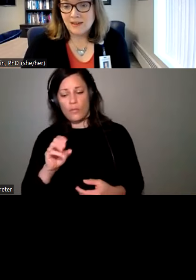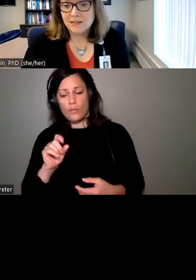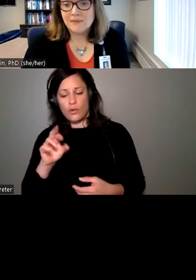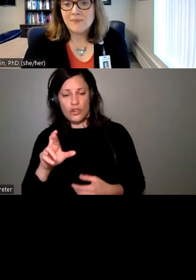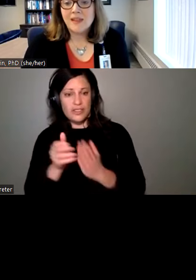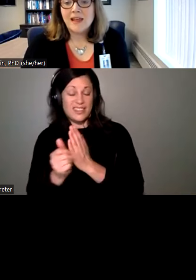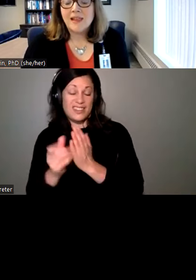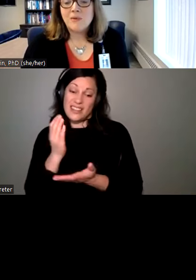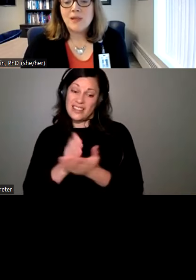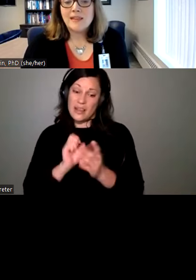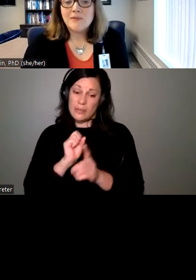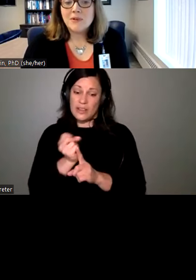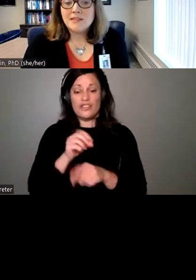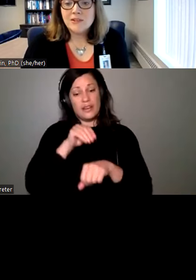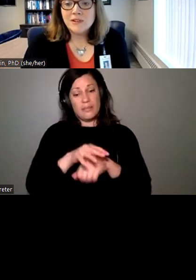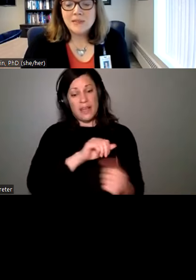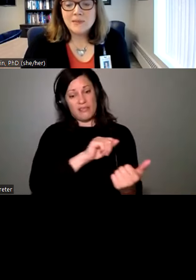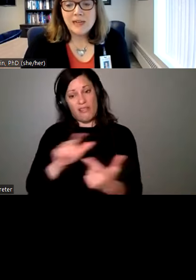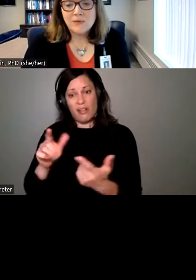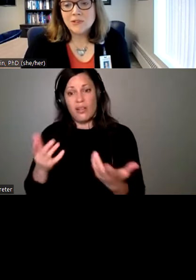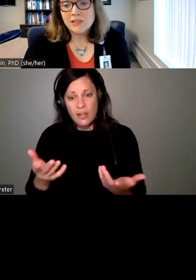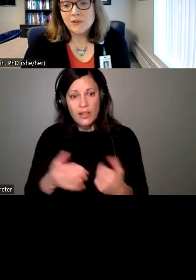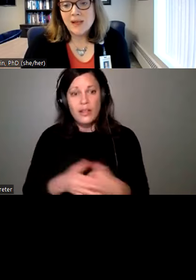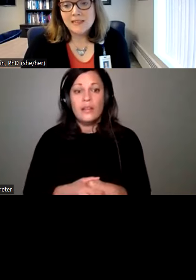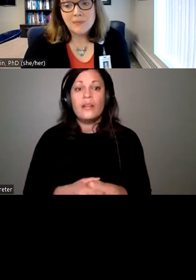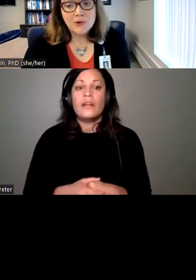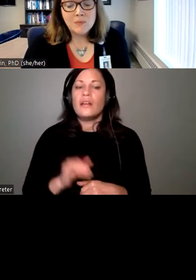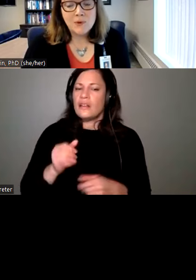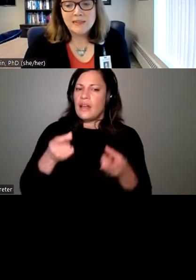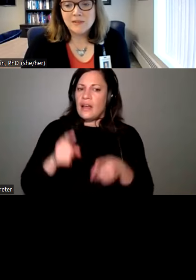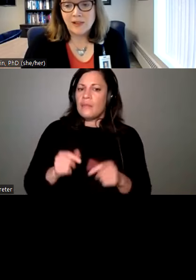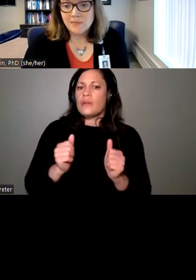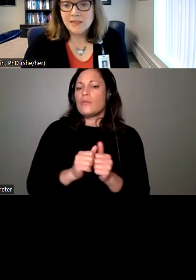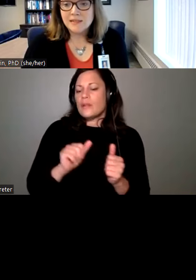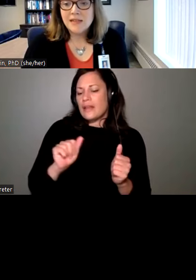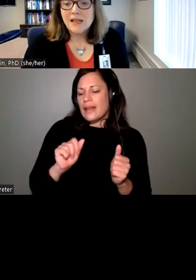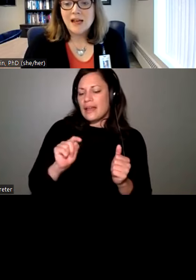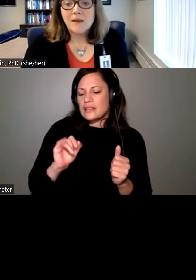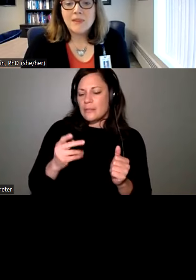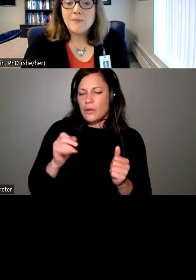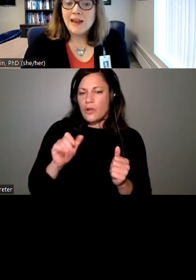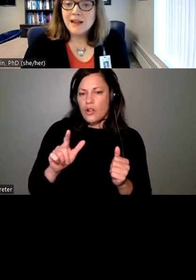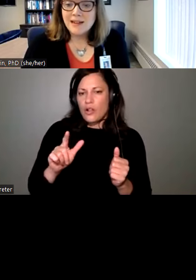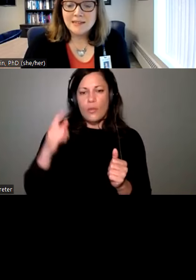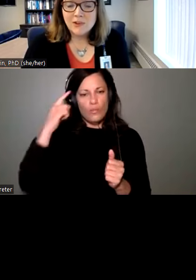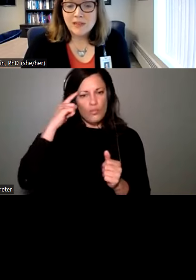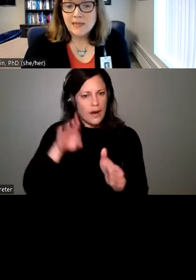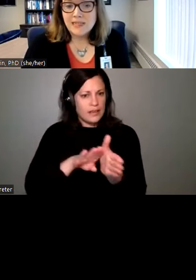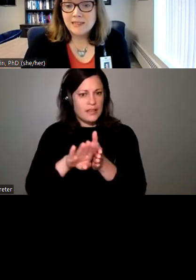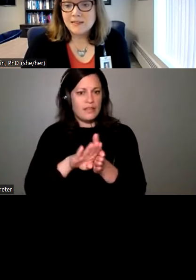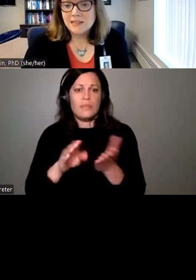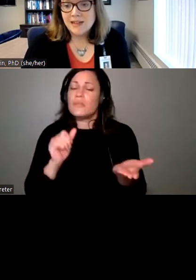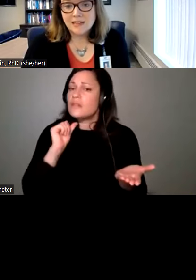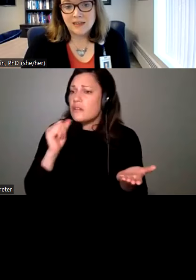these things. We consider them as being resulting from atypical brain development that may not necessarily